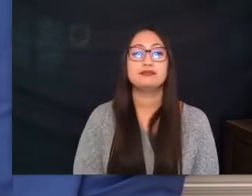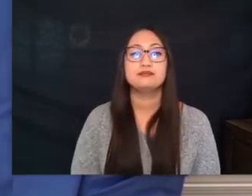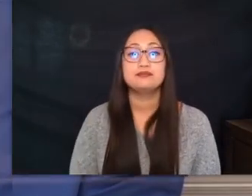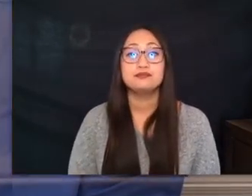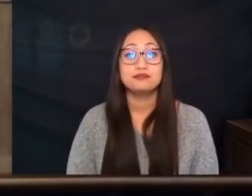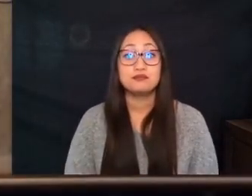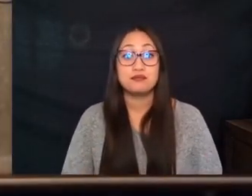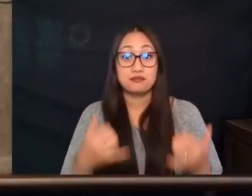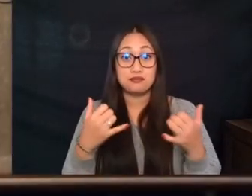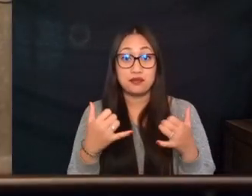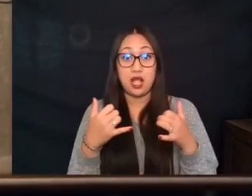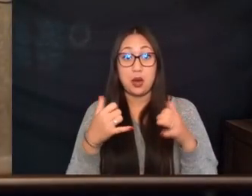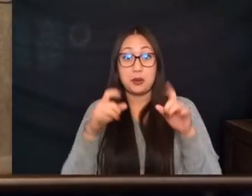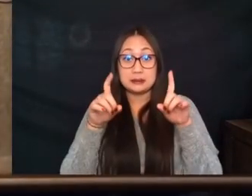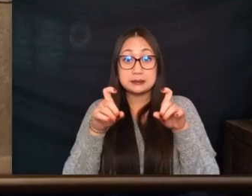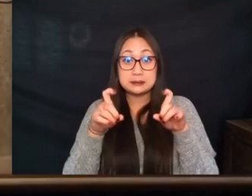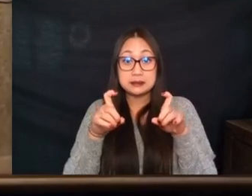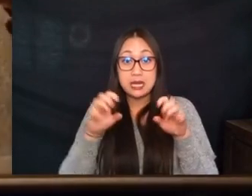we can make.